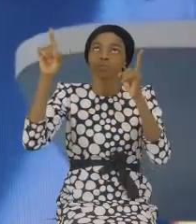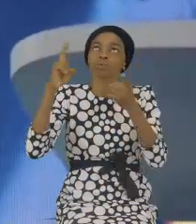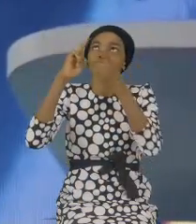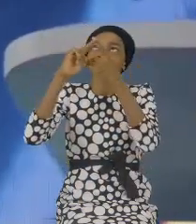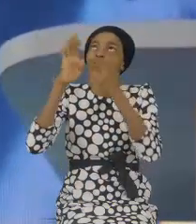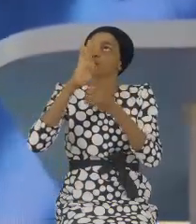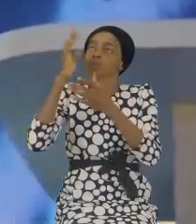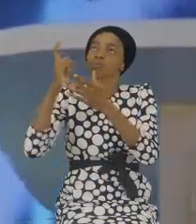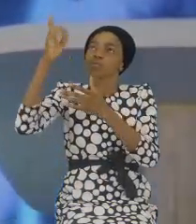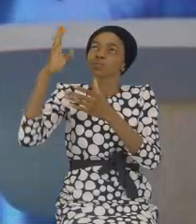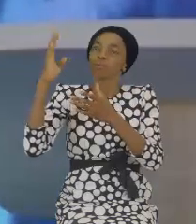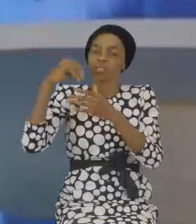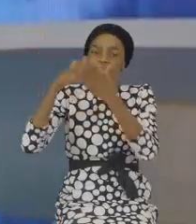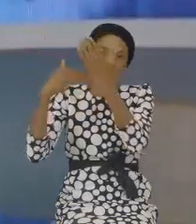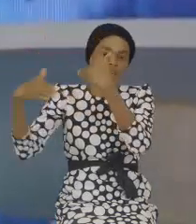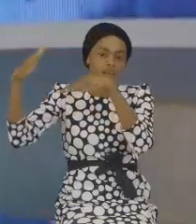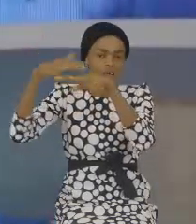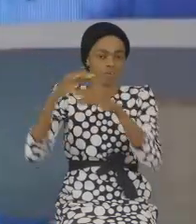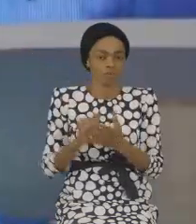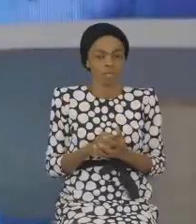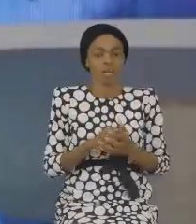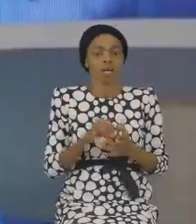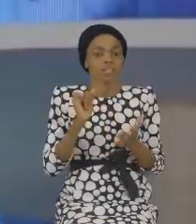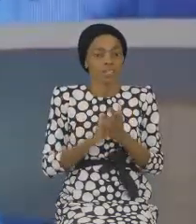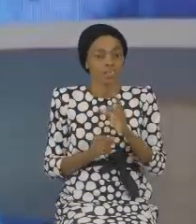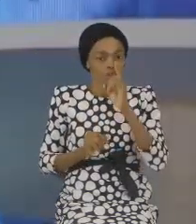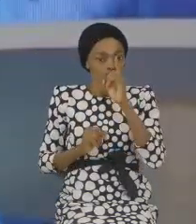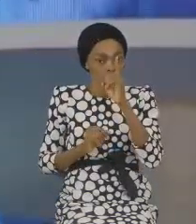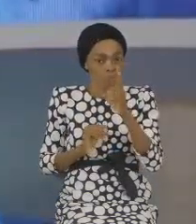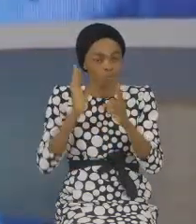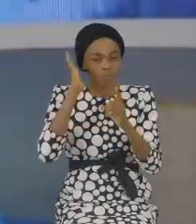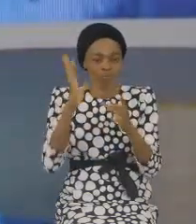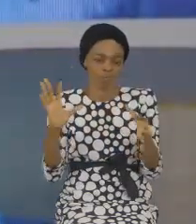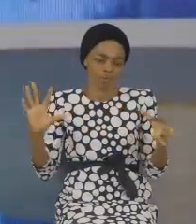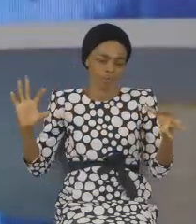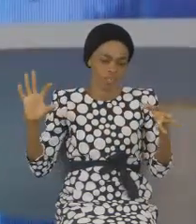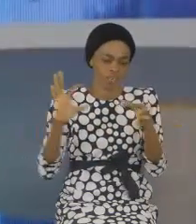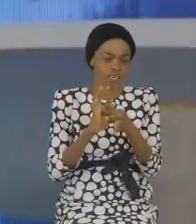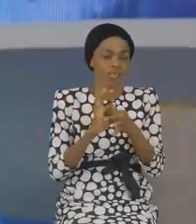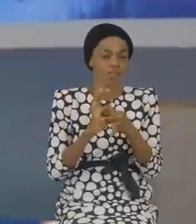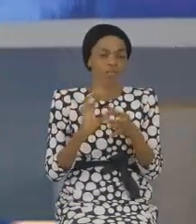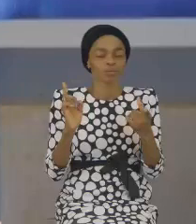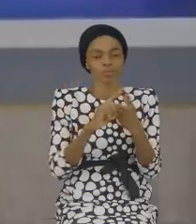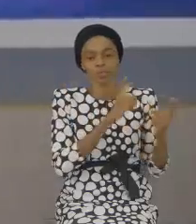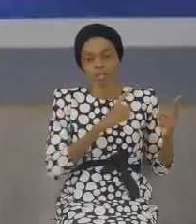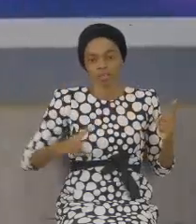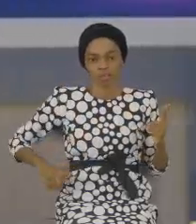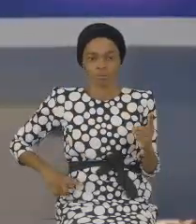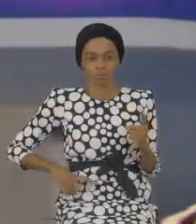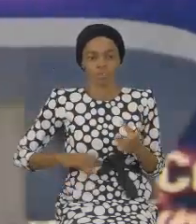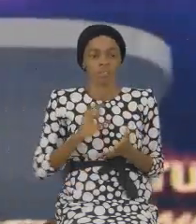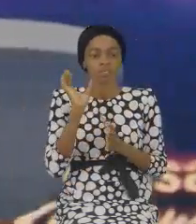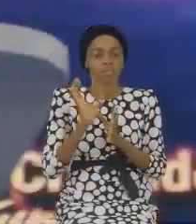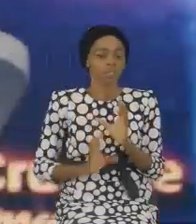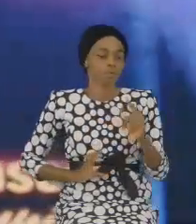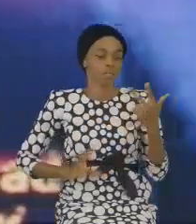him eternally, that thou you shall cleave unto the Lord. And look at chapter